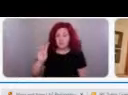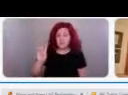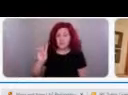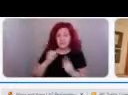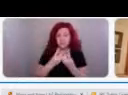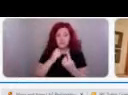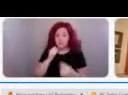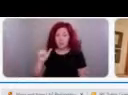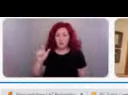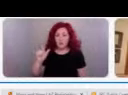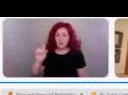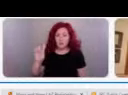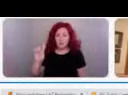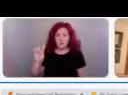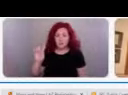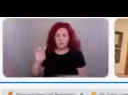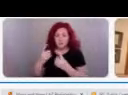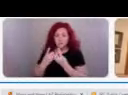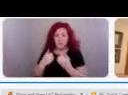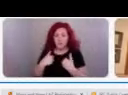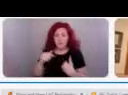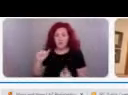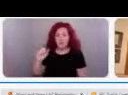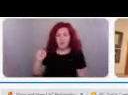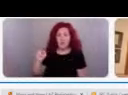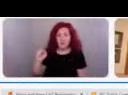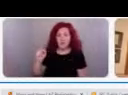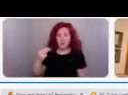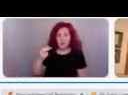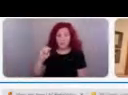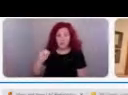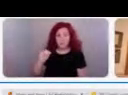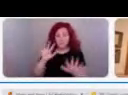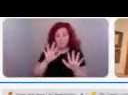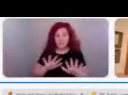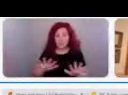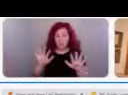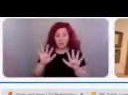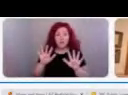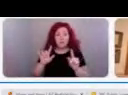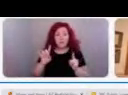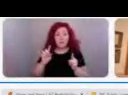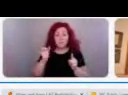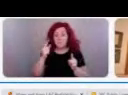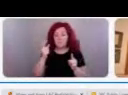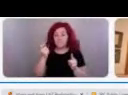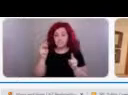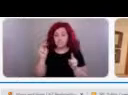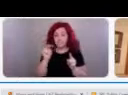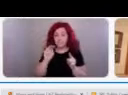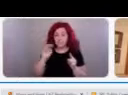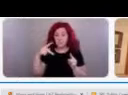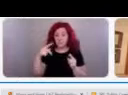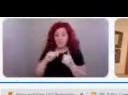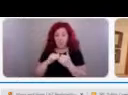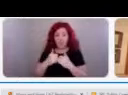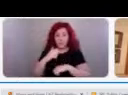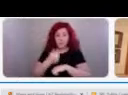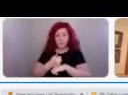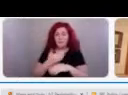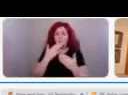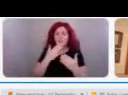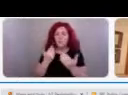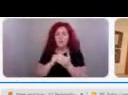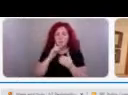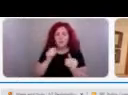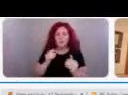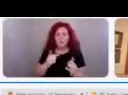the ld district i'm in the anthem area and just by looking at the um way that this is drawn and thank you again for allowing us to have